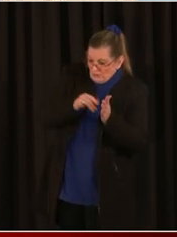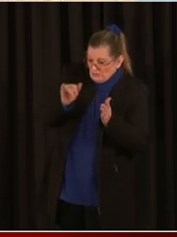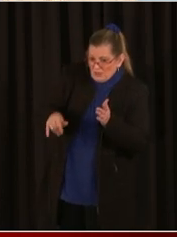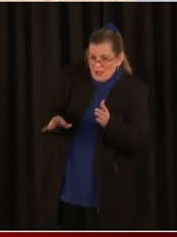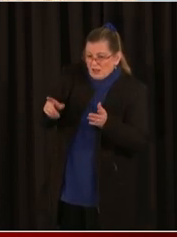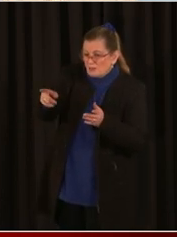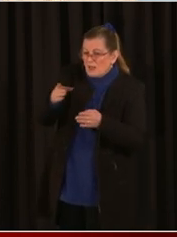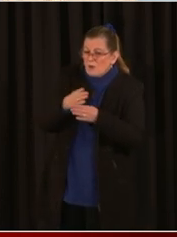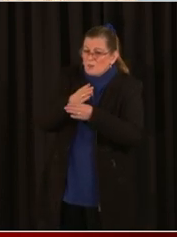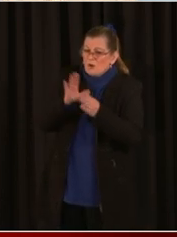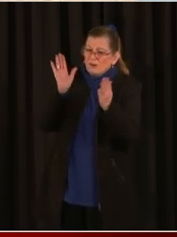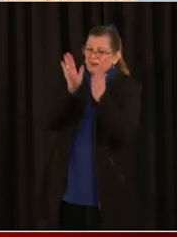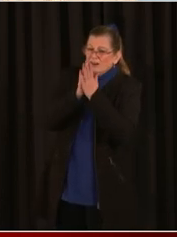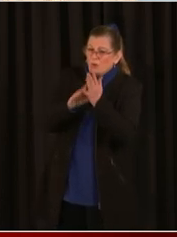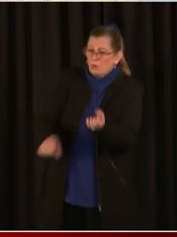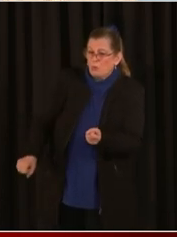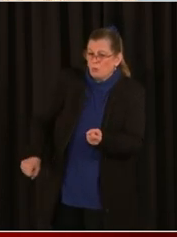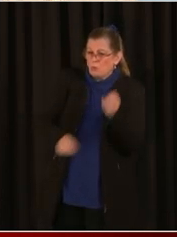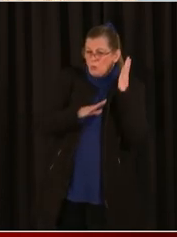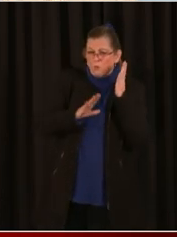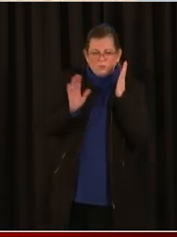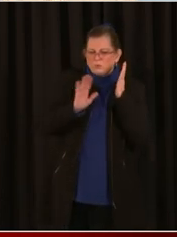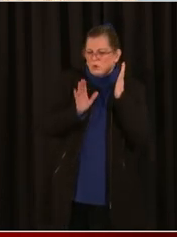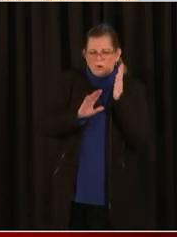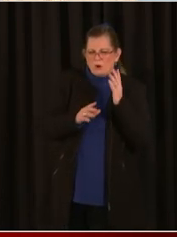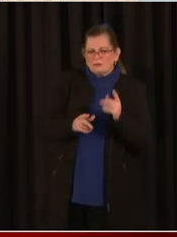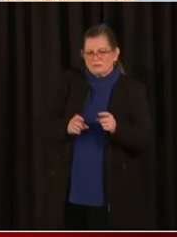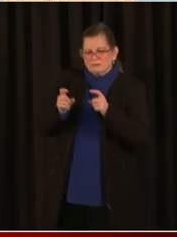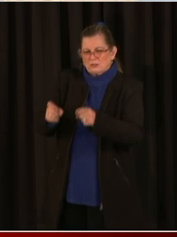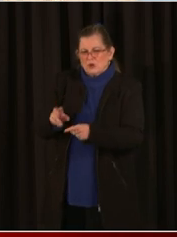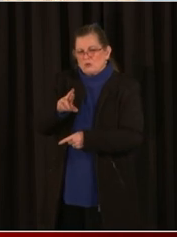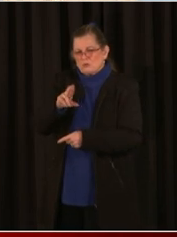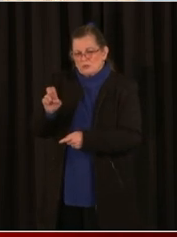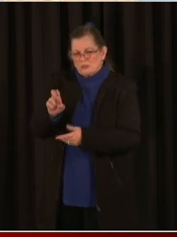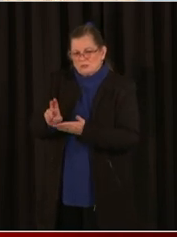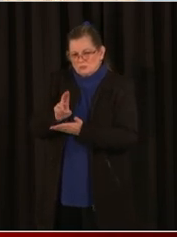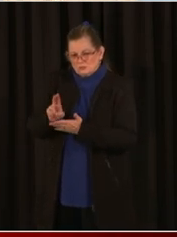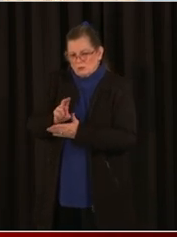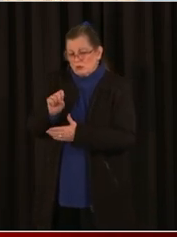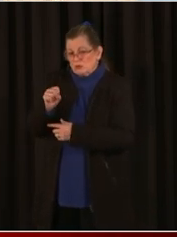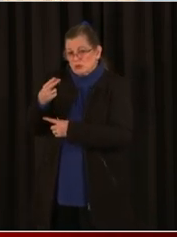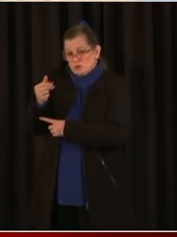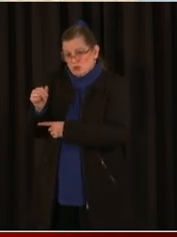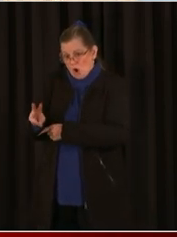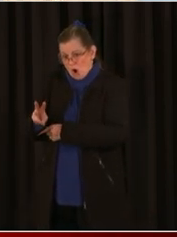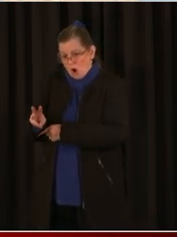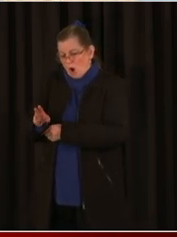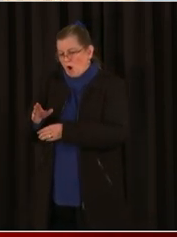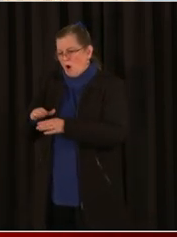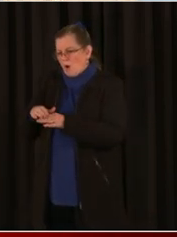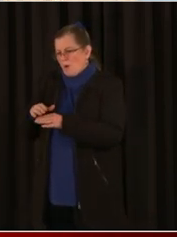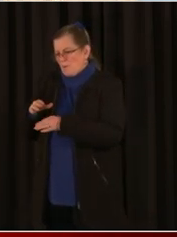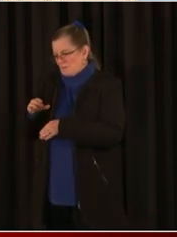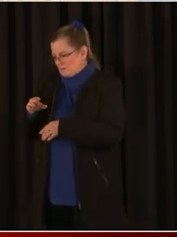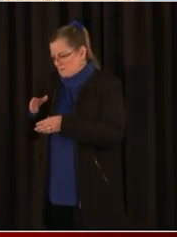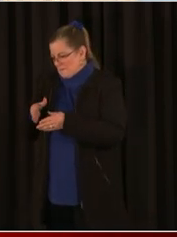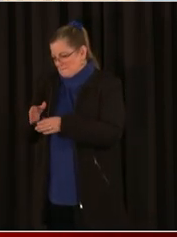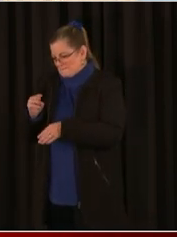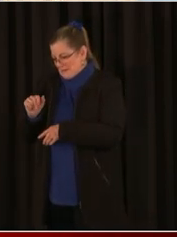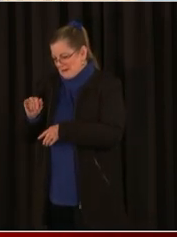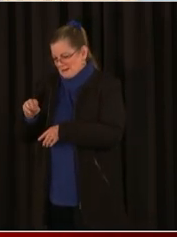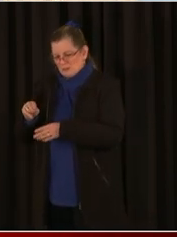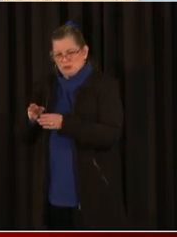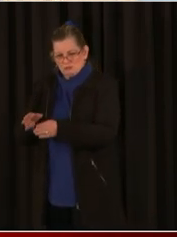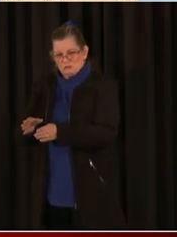used in the Shaw Main Streets is coordinating that project. And the wood, I understand, will be repurposed through